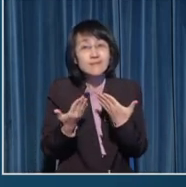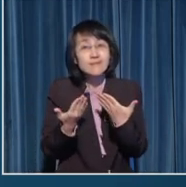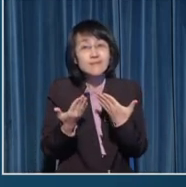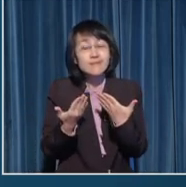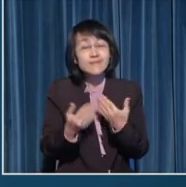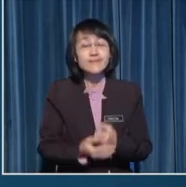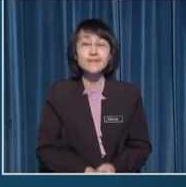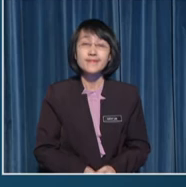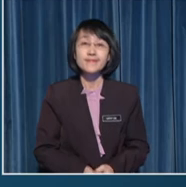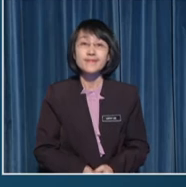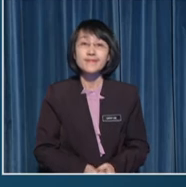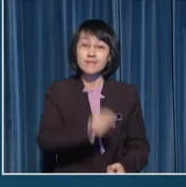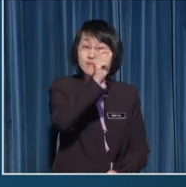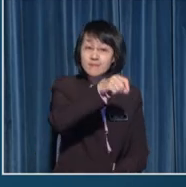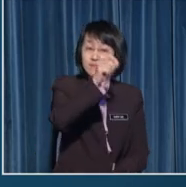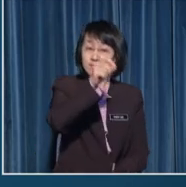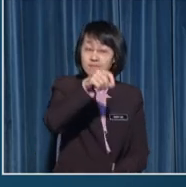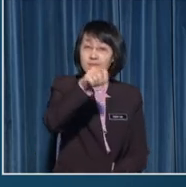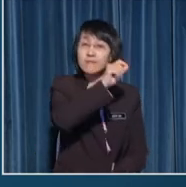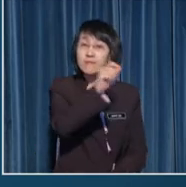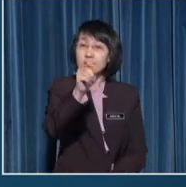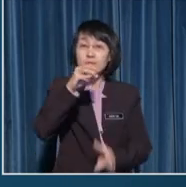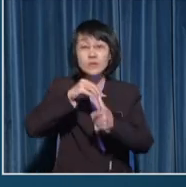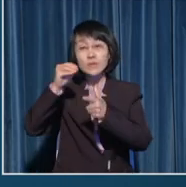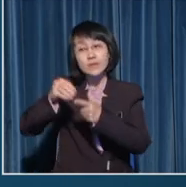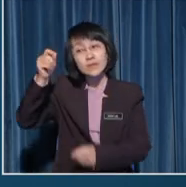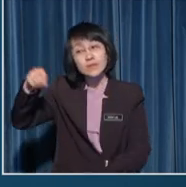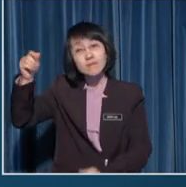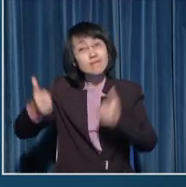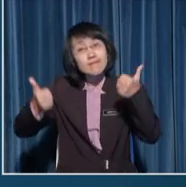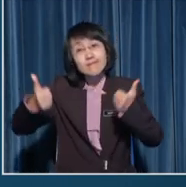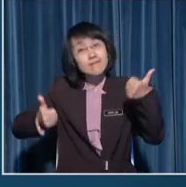Is it the tally or the tick?